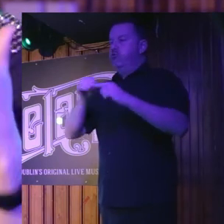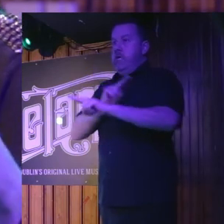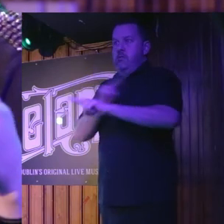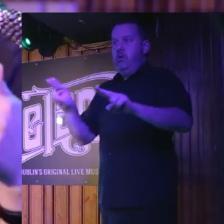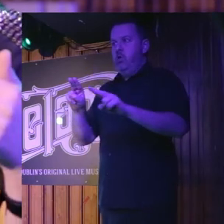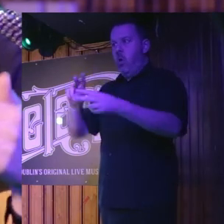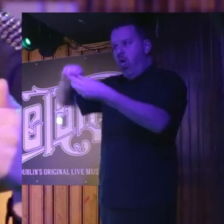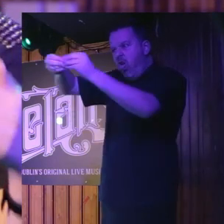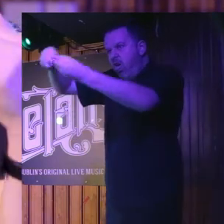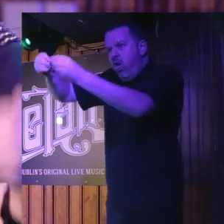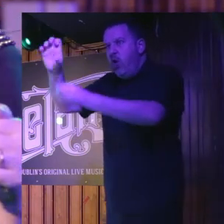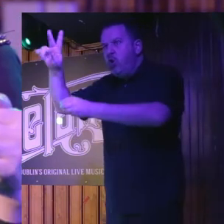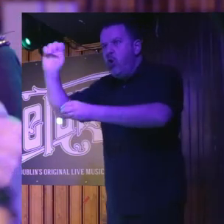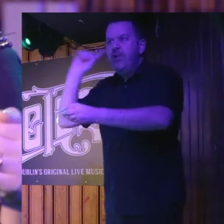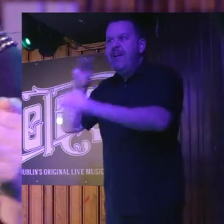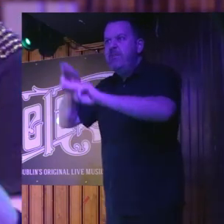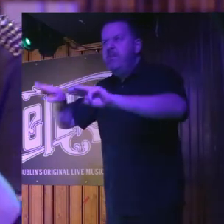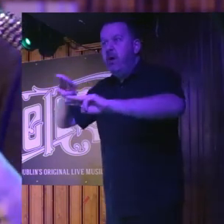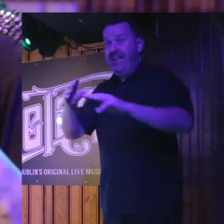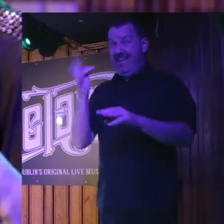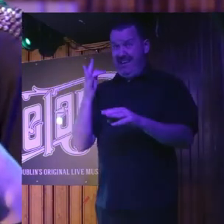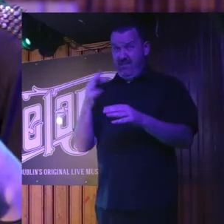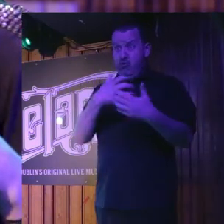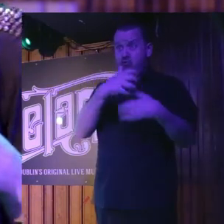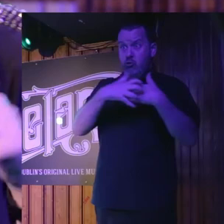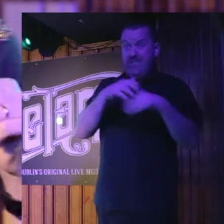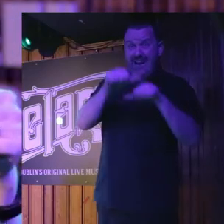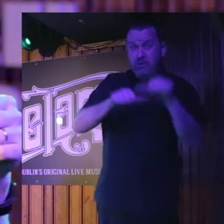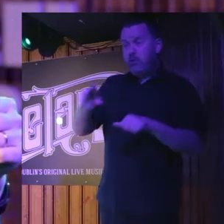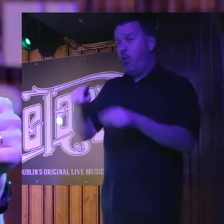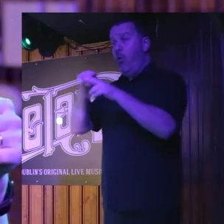people, especially if it involves cruelty to animals or horse shit.